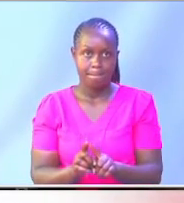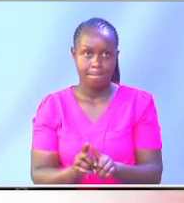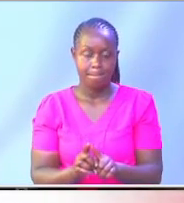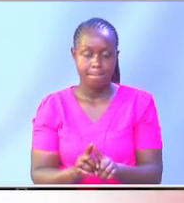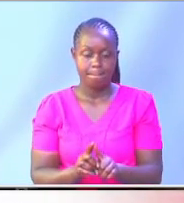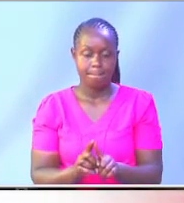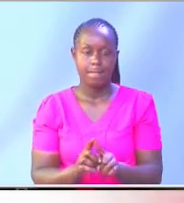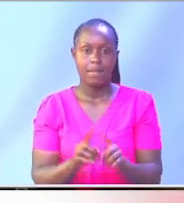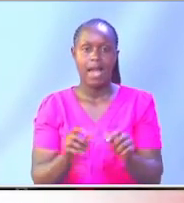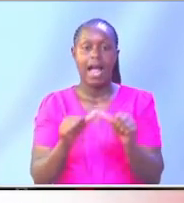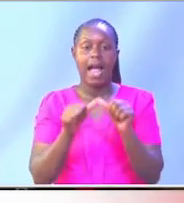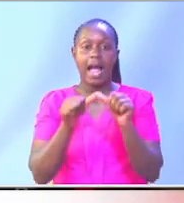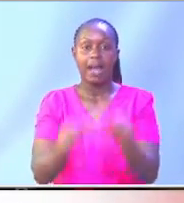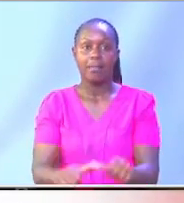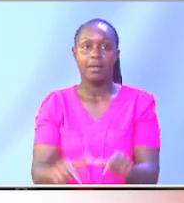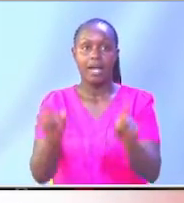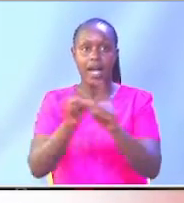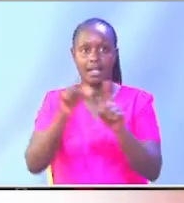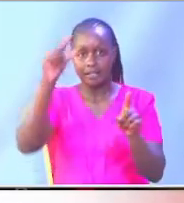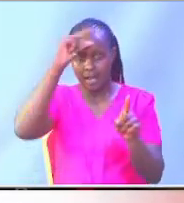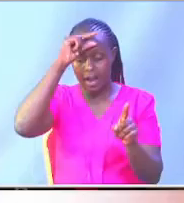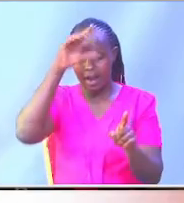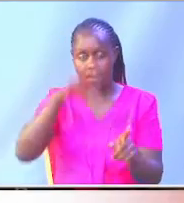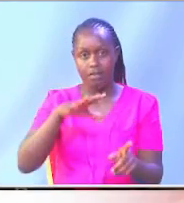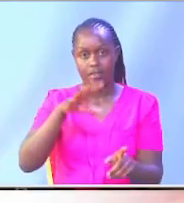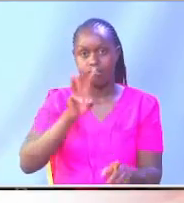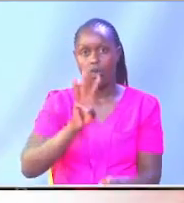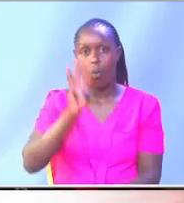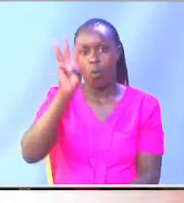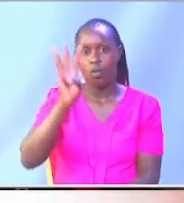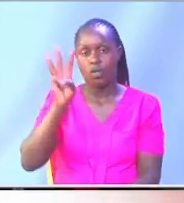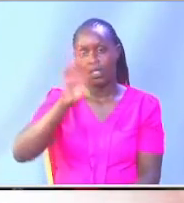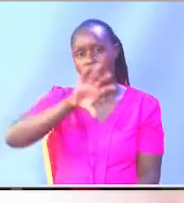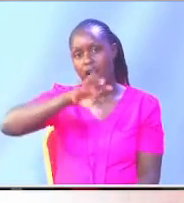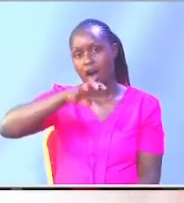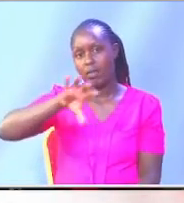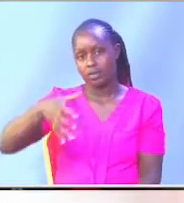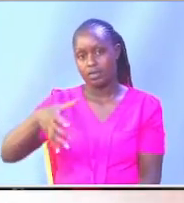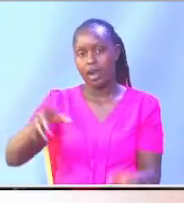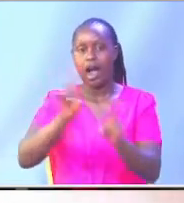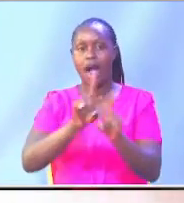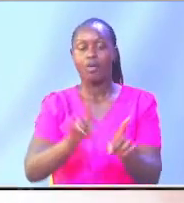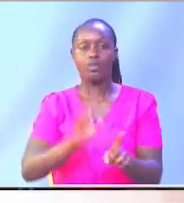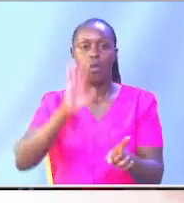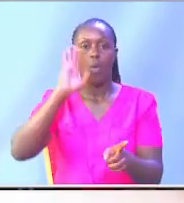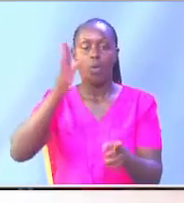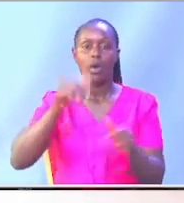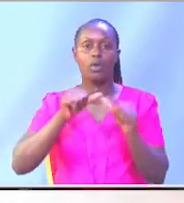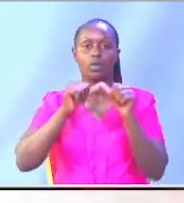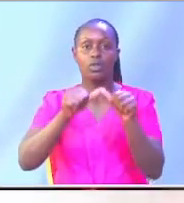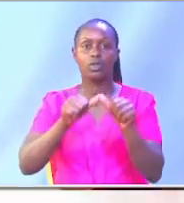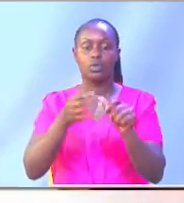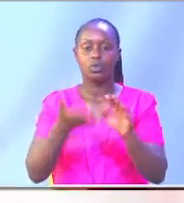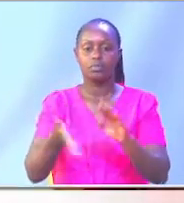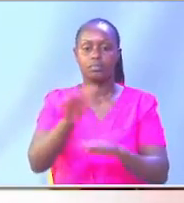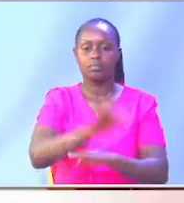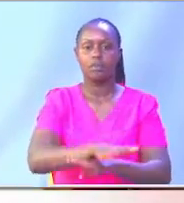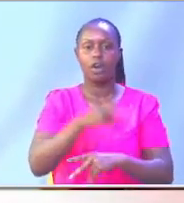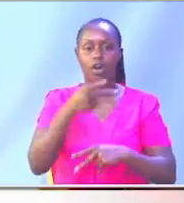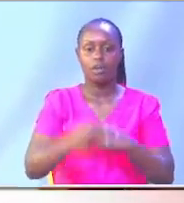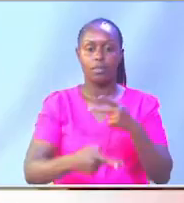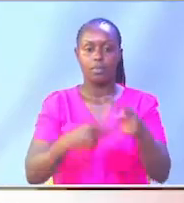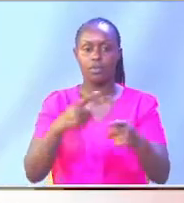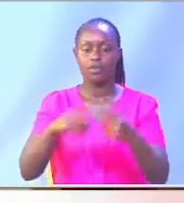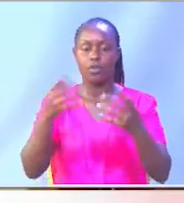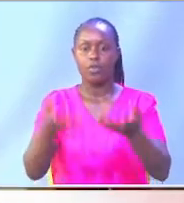I remain the governor of Wajir County and will henceforth embark on the process of